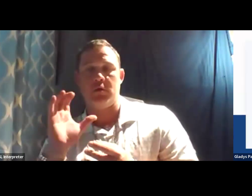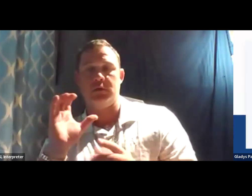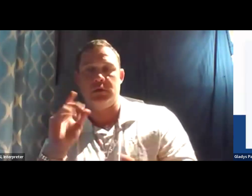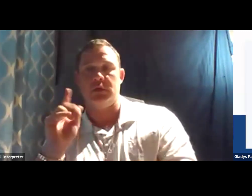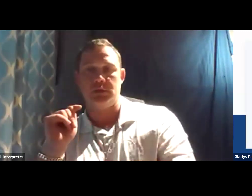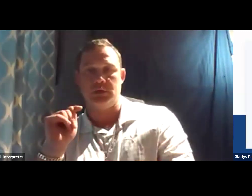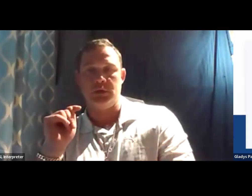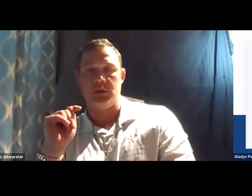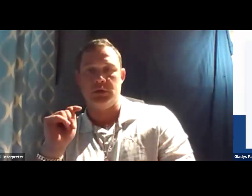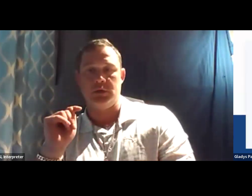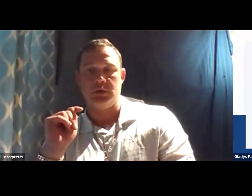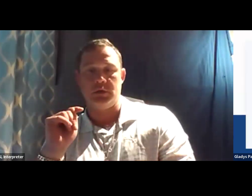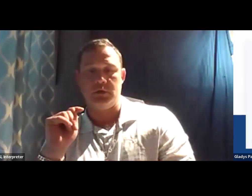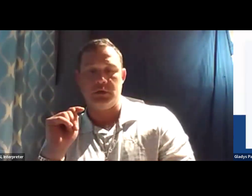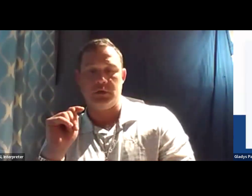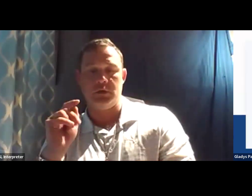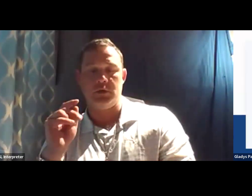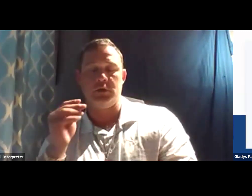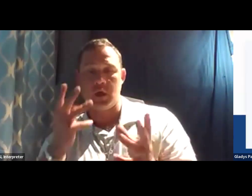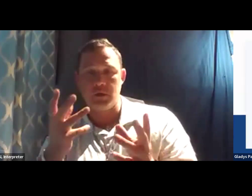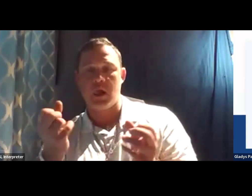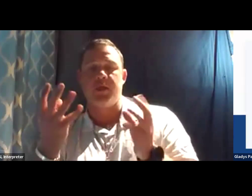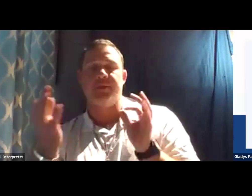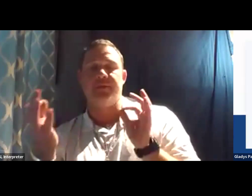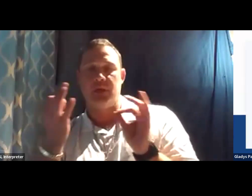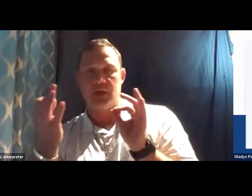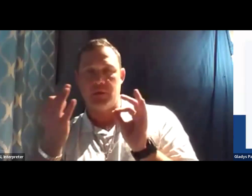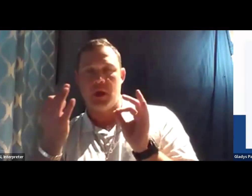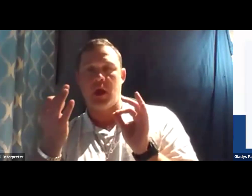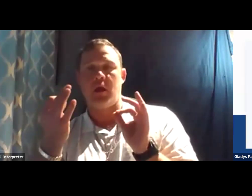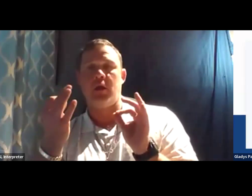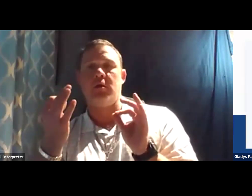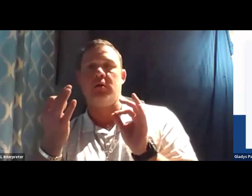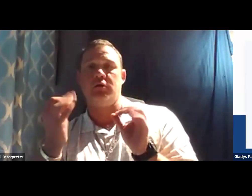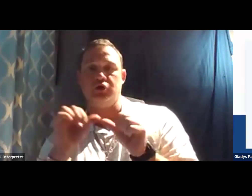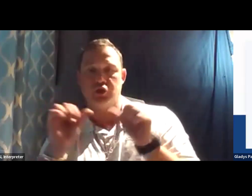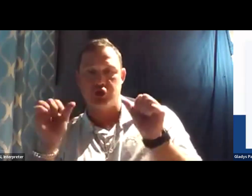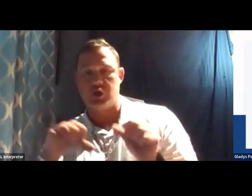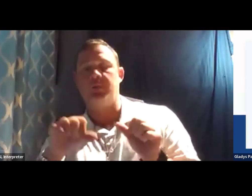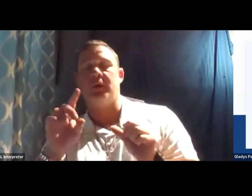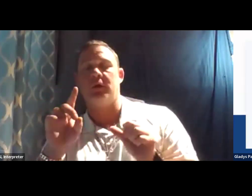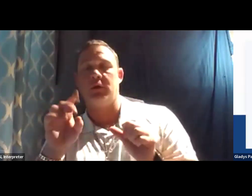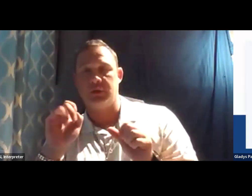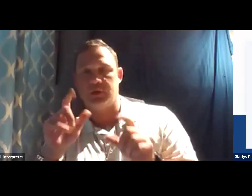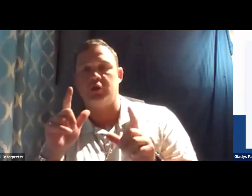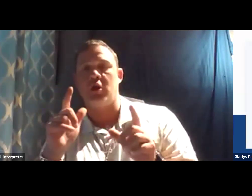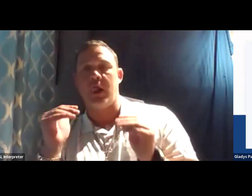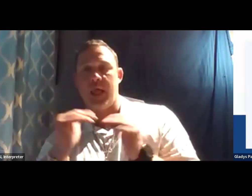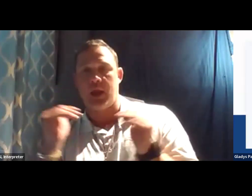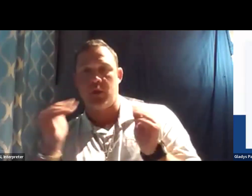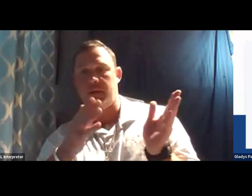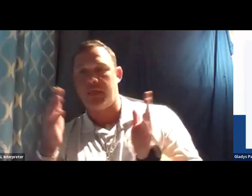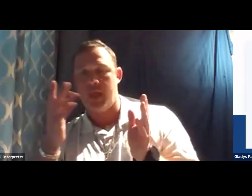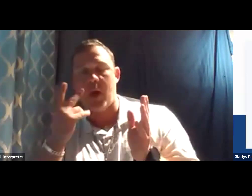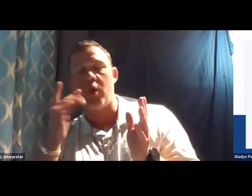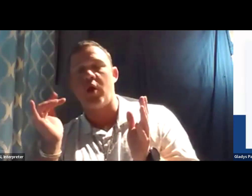CDT solicited and got a lot of feedback in terms of shaping what the digital equity plan was going to look like. And